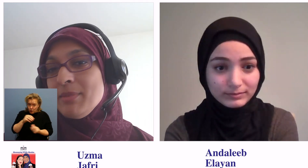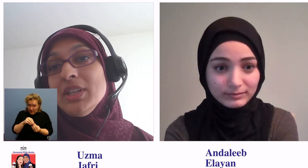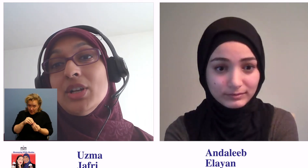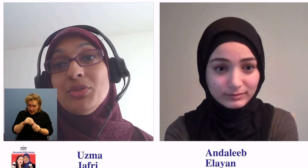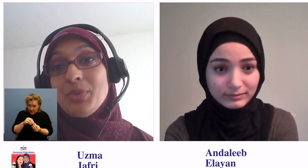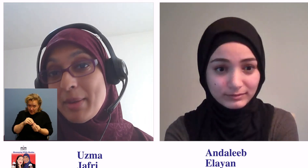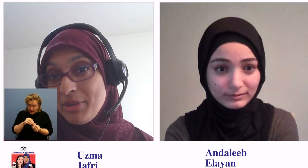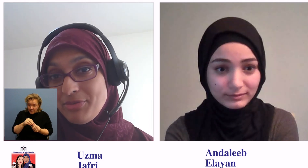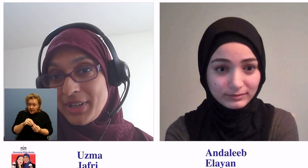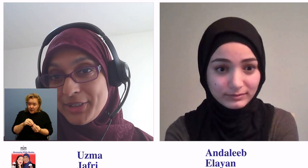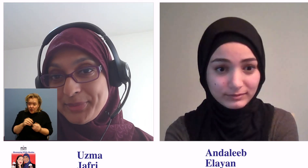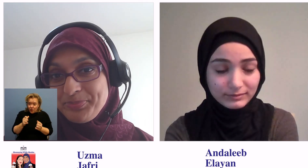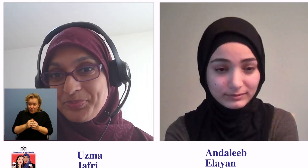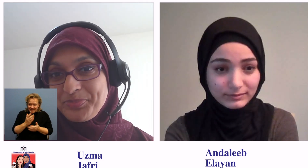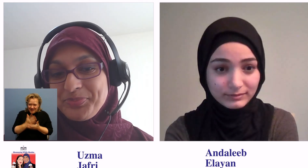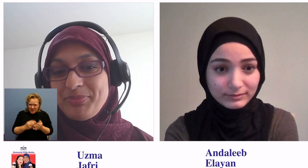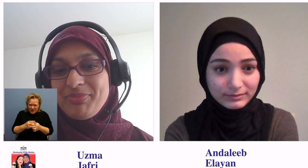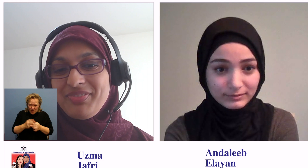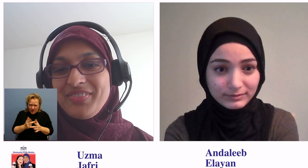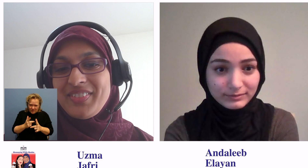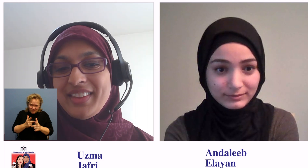bit better with something called a rapid fire.